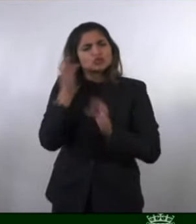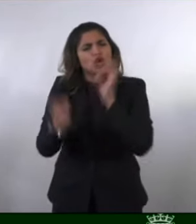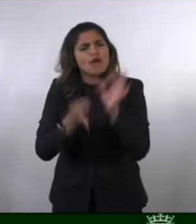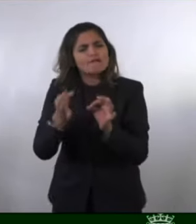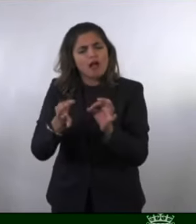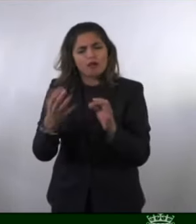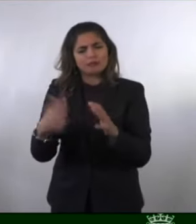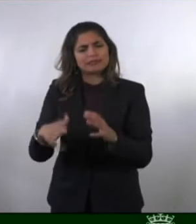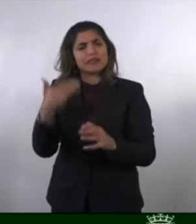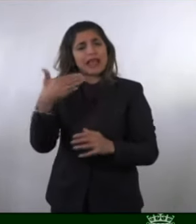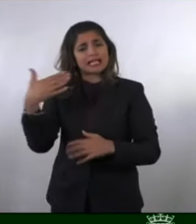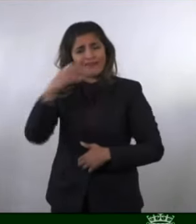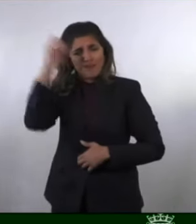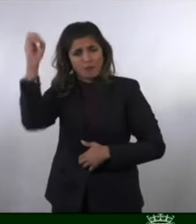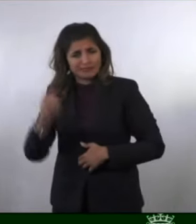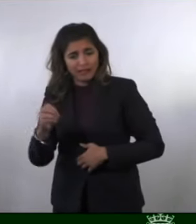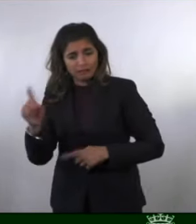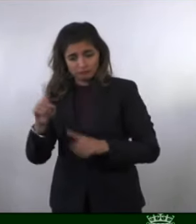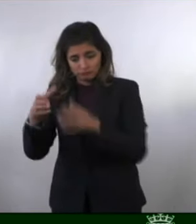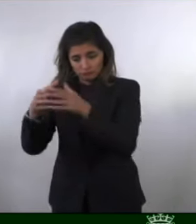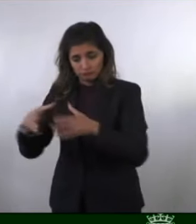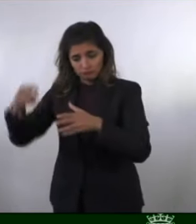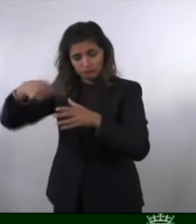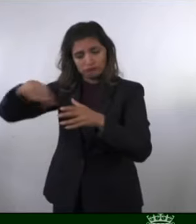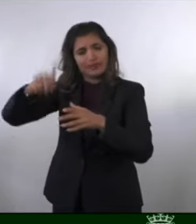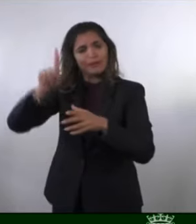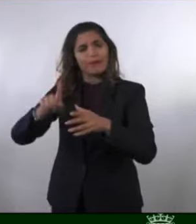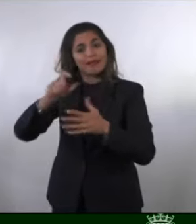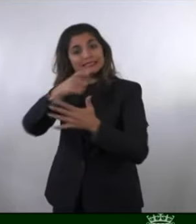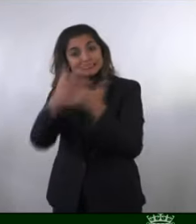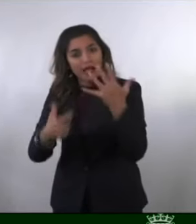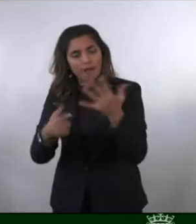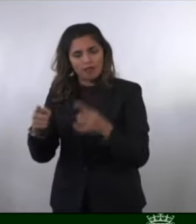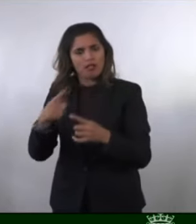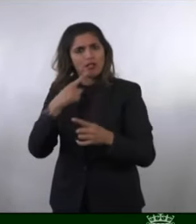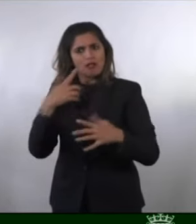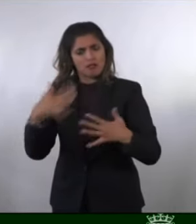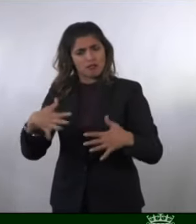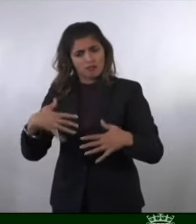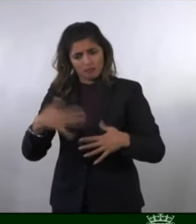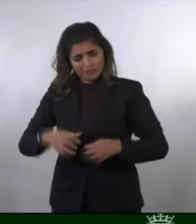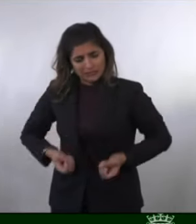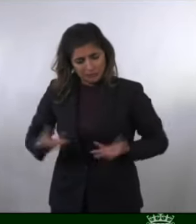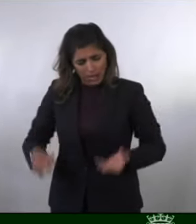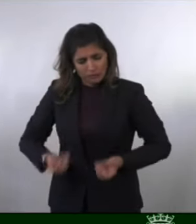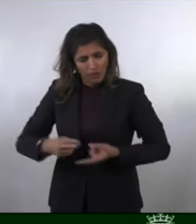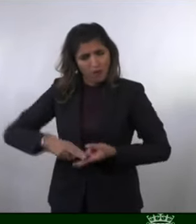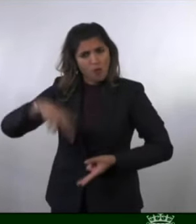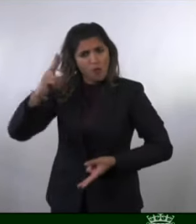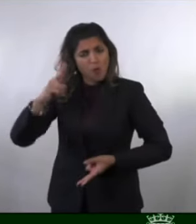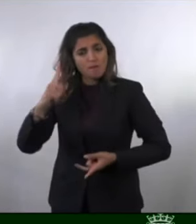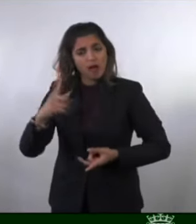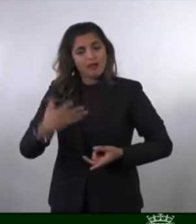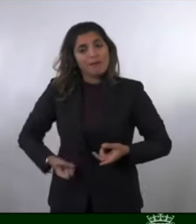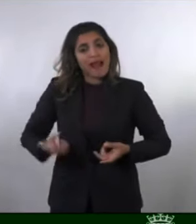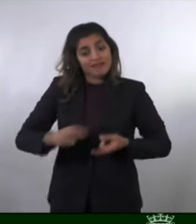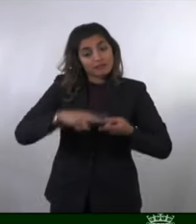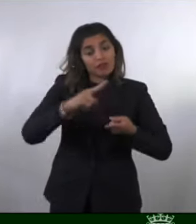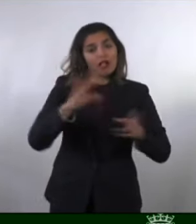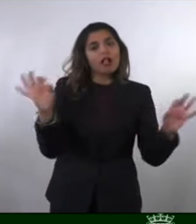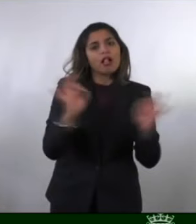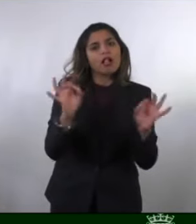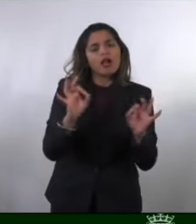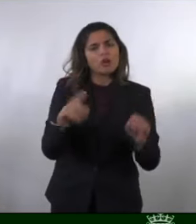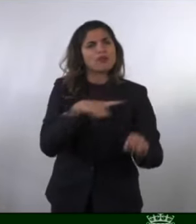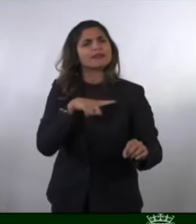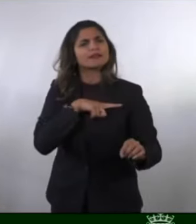even further as a result of the pandemic, with no £20 uplift to their legacy benefits. Will the Prime Minister